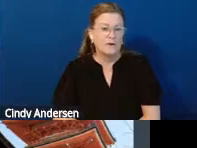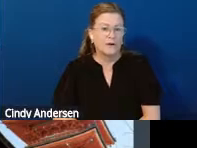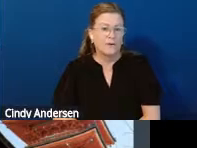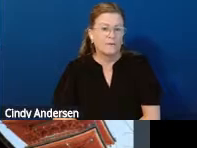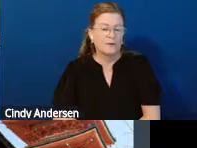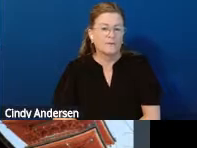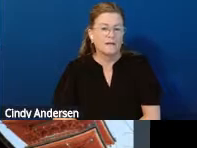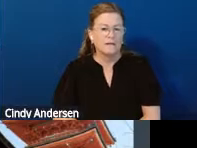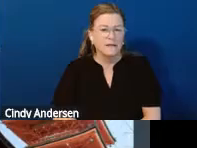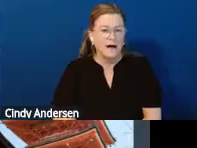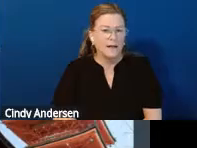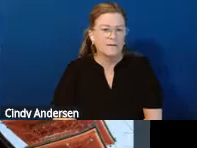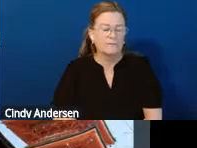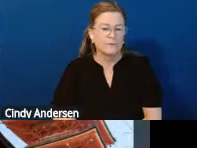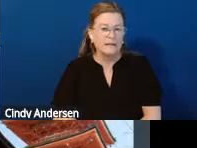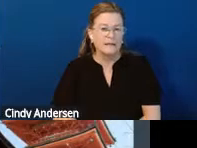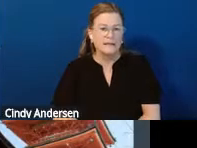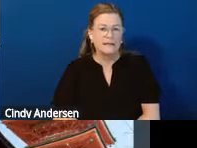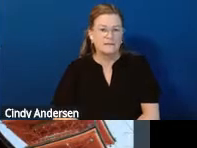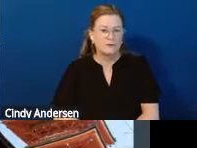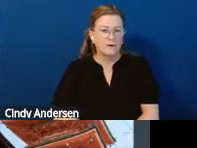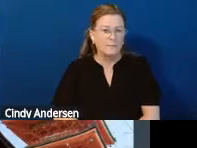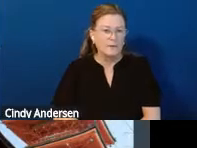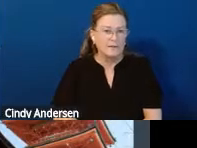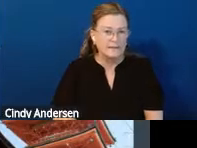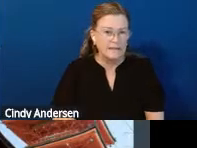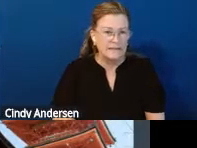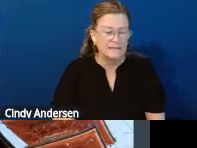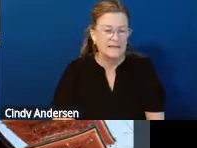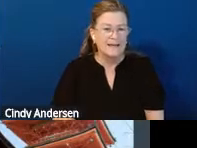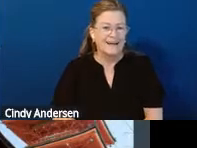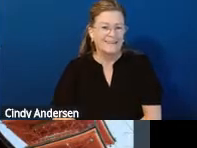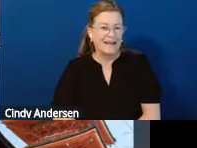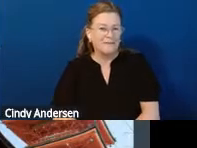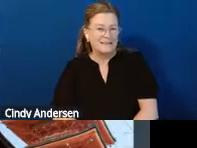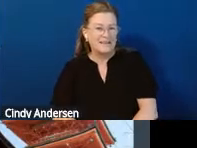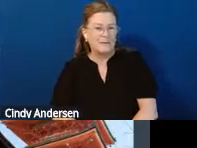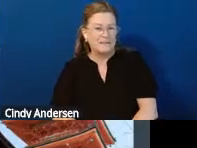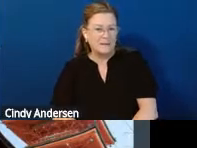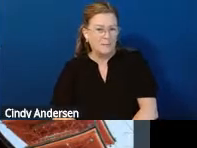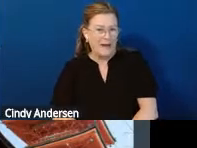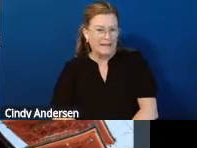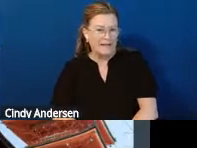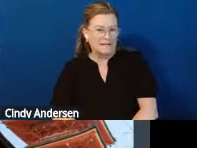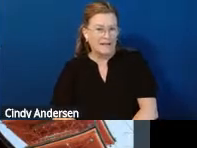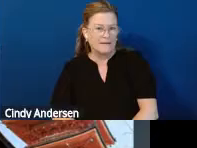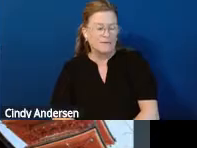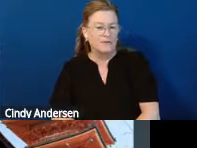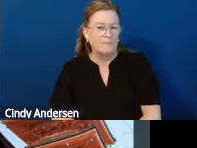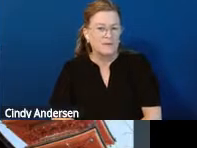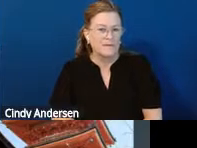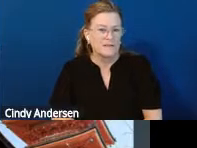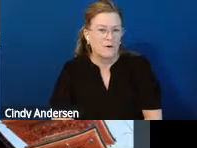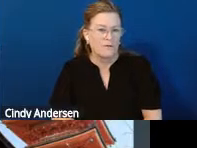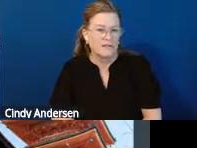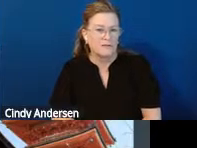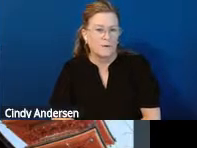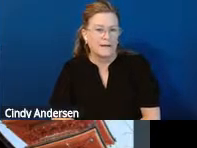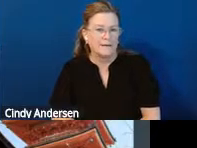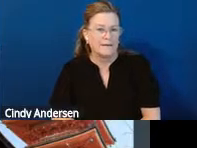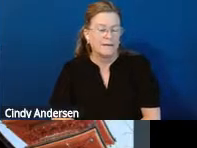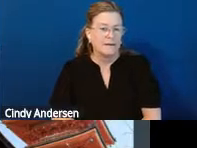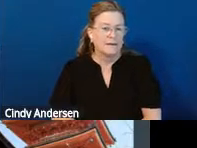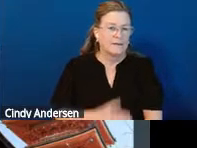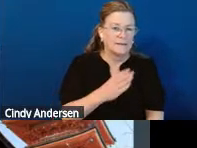in Tokyo, there was a lot of really historic buildings, a lot of things that they would say were bad luck. Like if you jumped on over